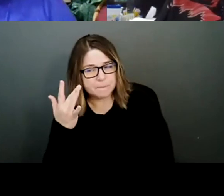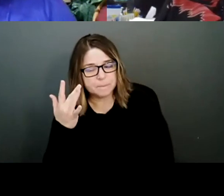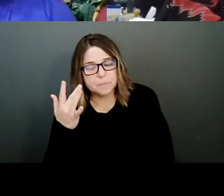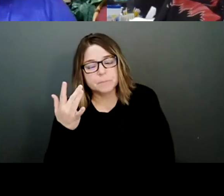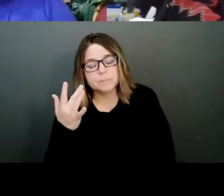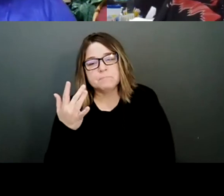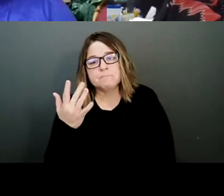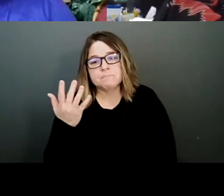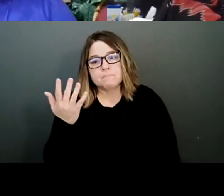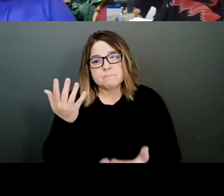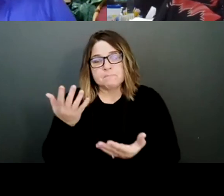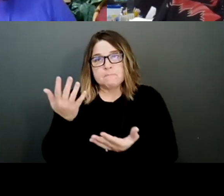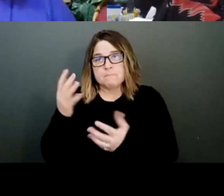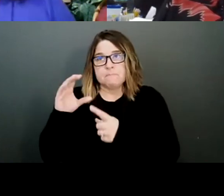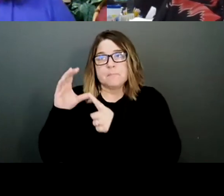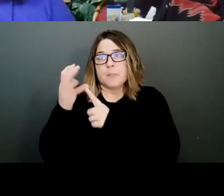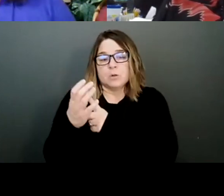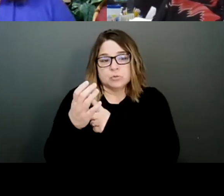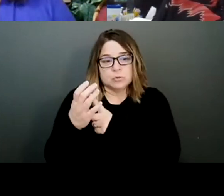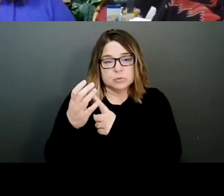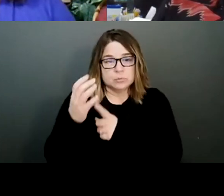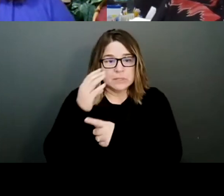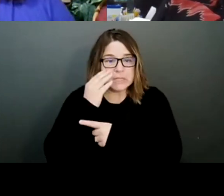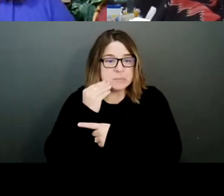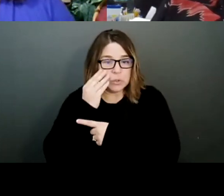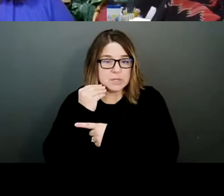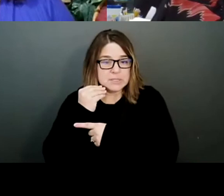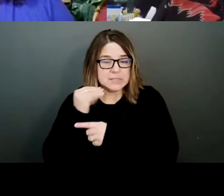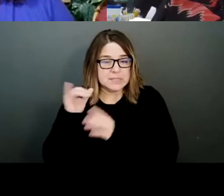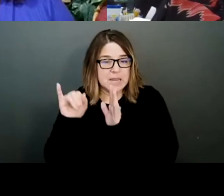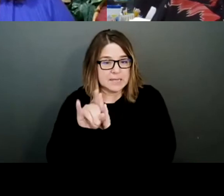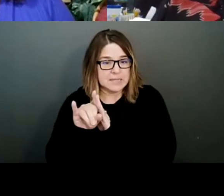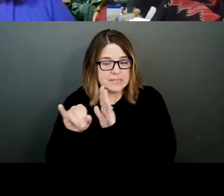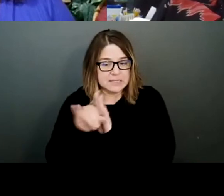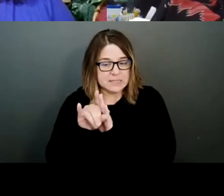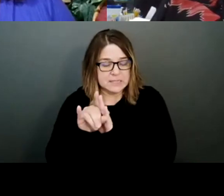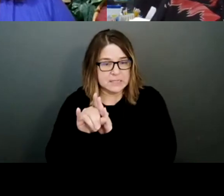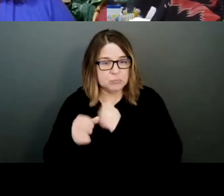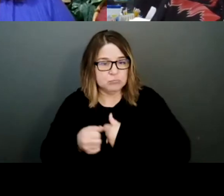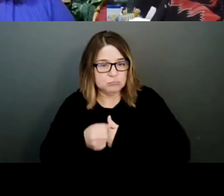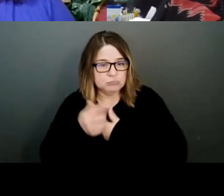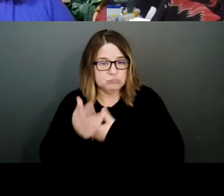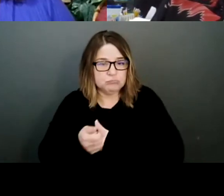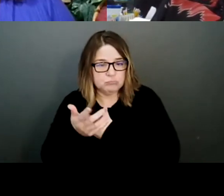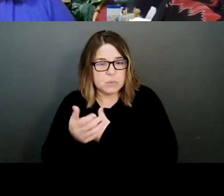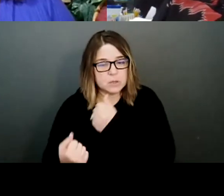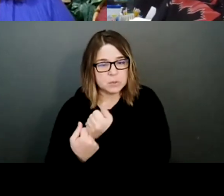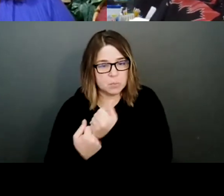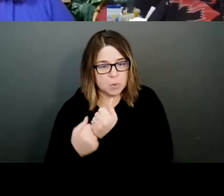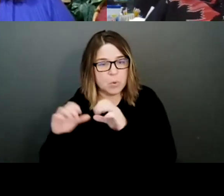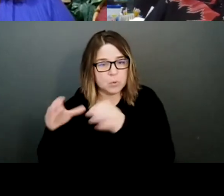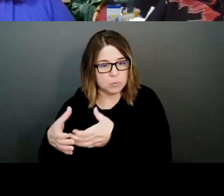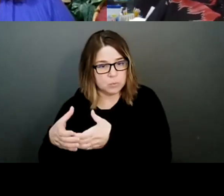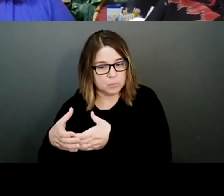of cultural experience and identity in sharing in a support group.